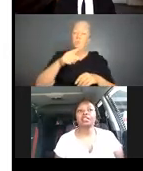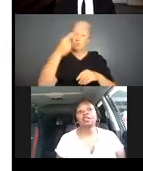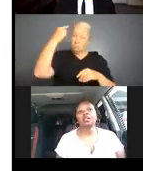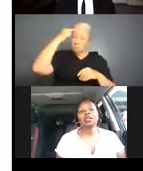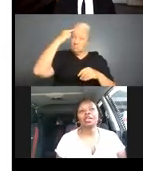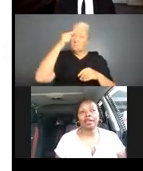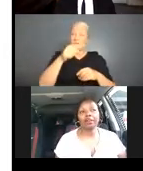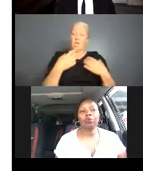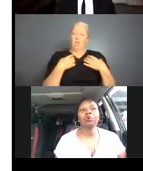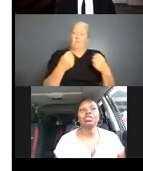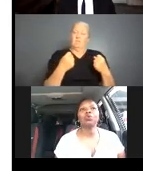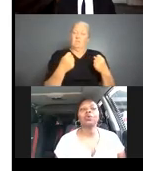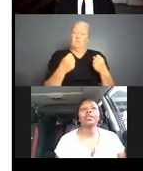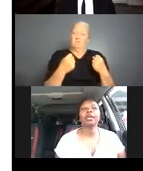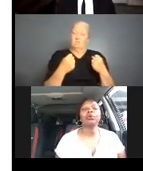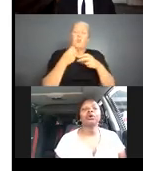health care?